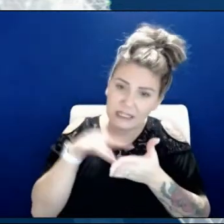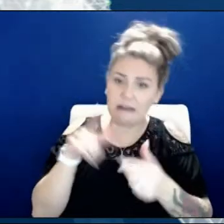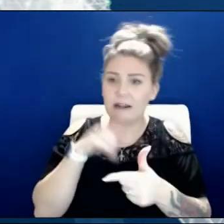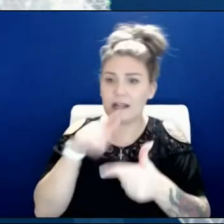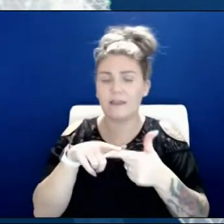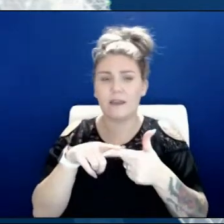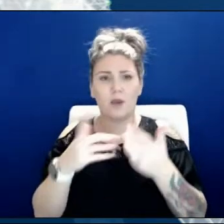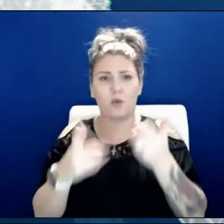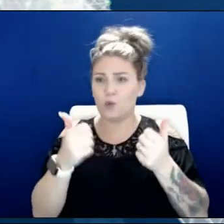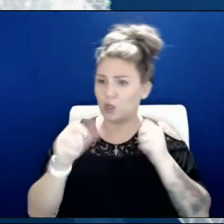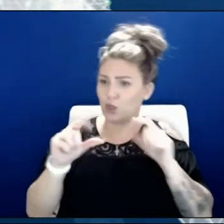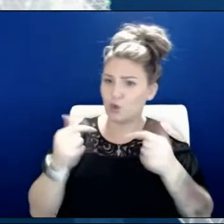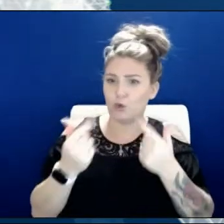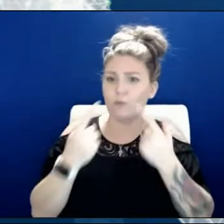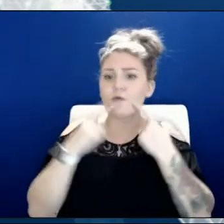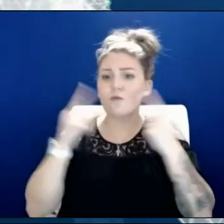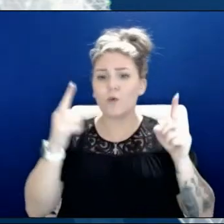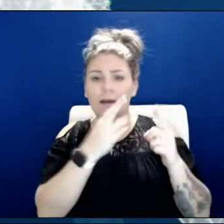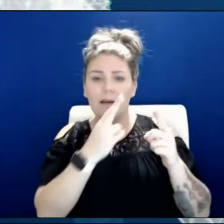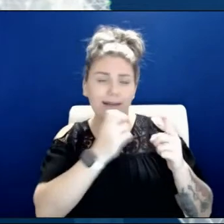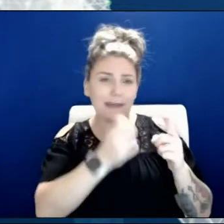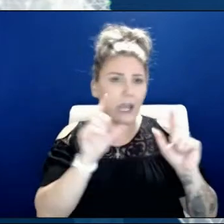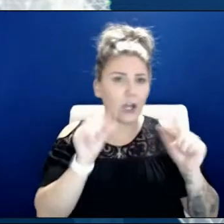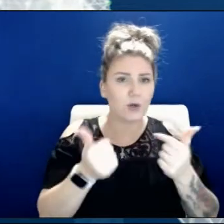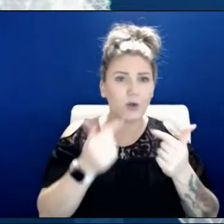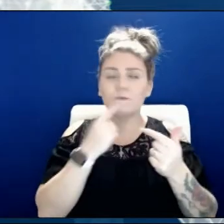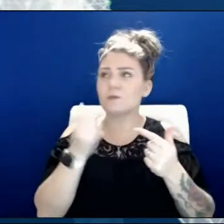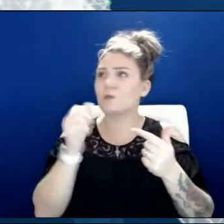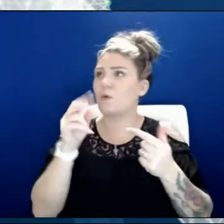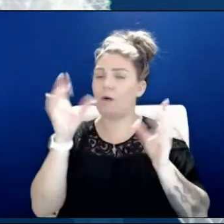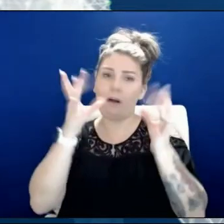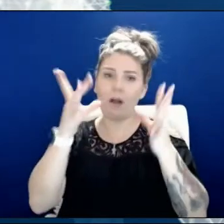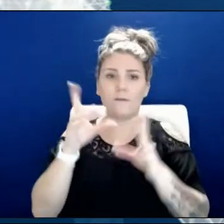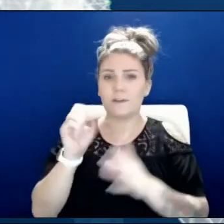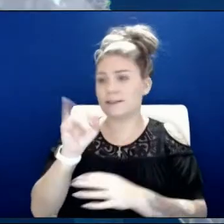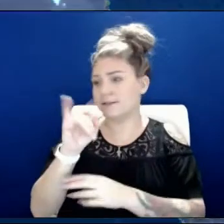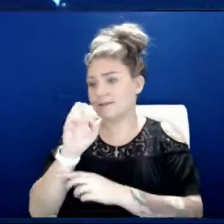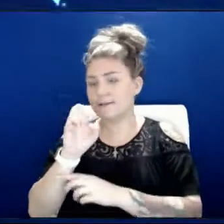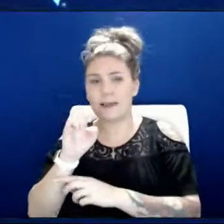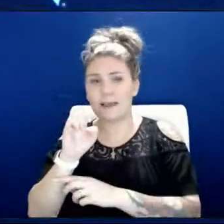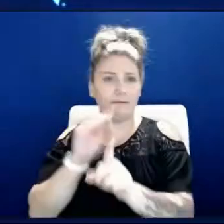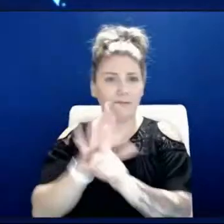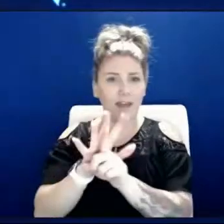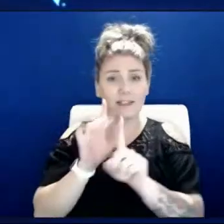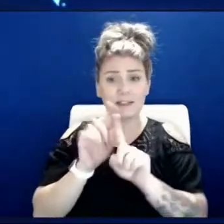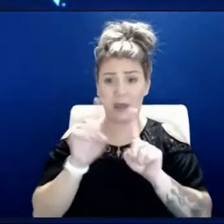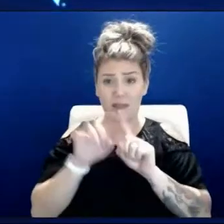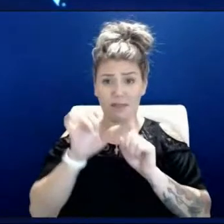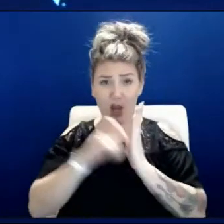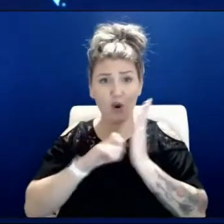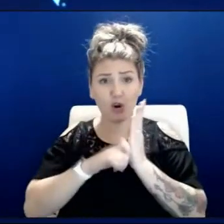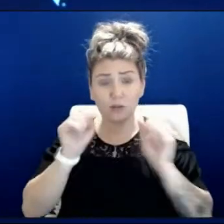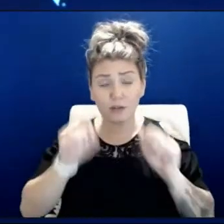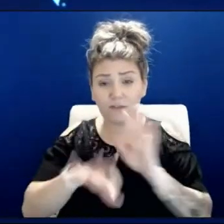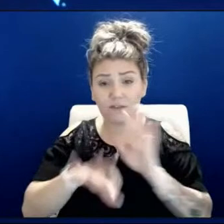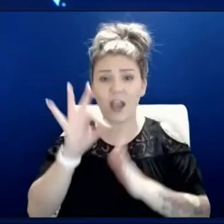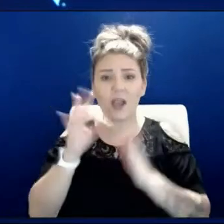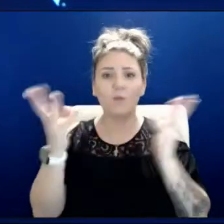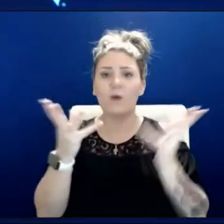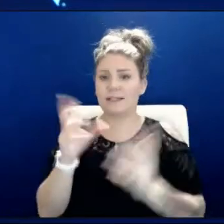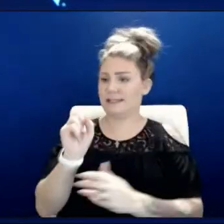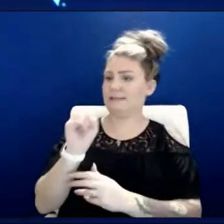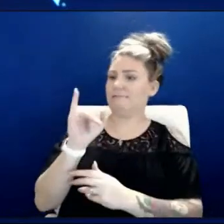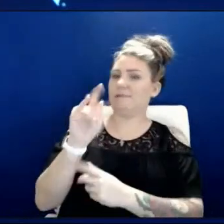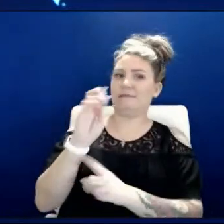And were there groups that had terrible side effects? Because we didn't show this part, but in this article you can go look and you can find what are the side effects of these